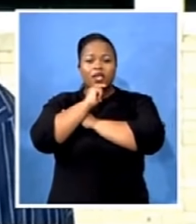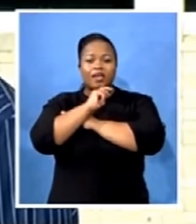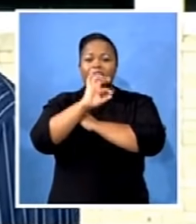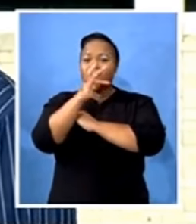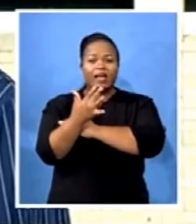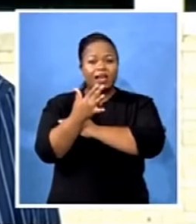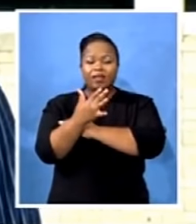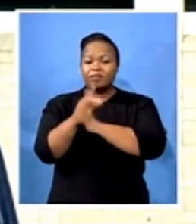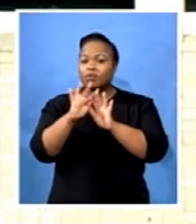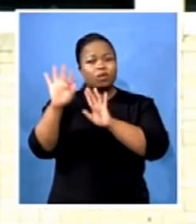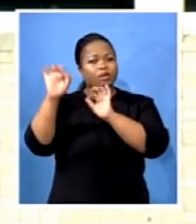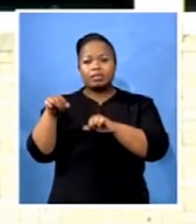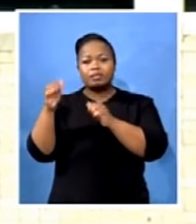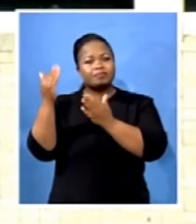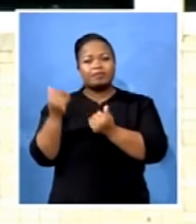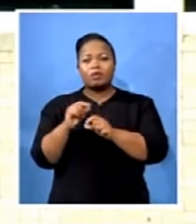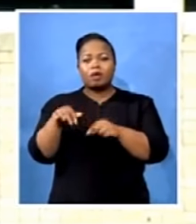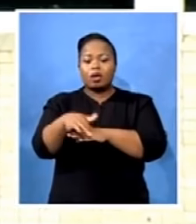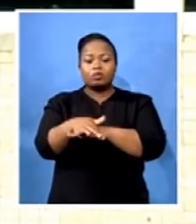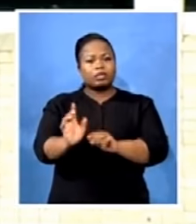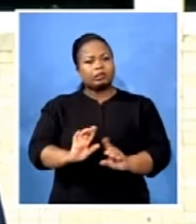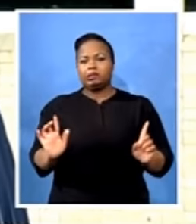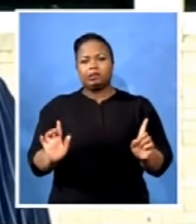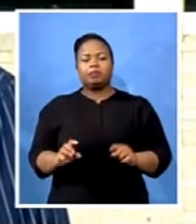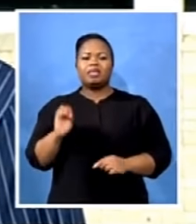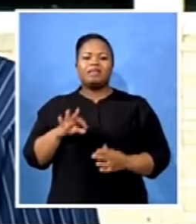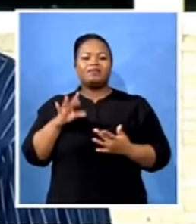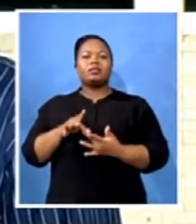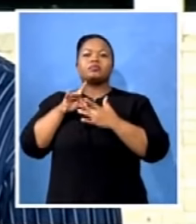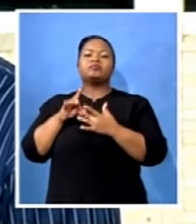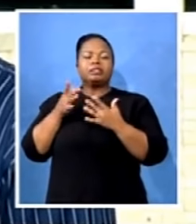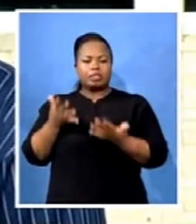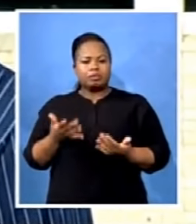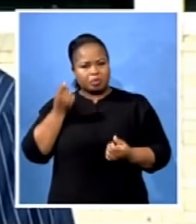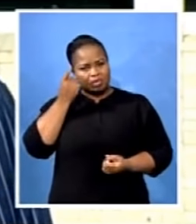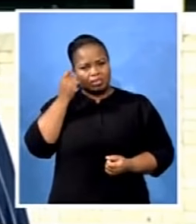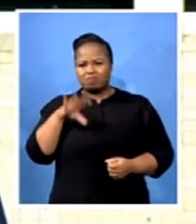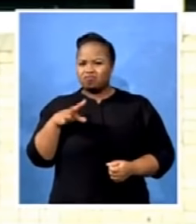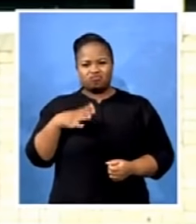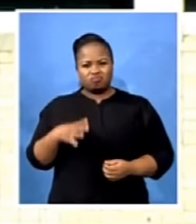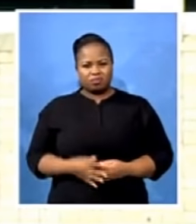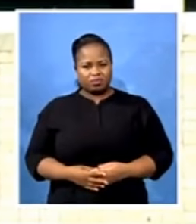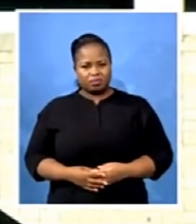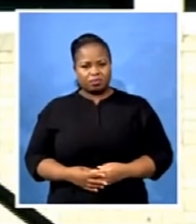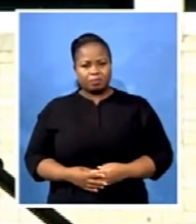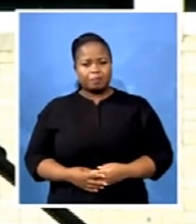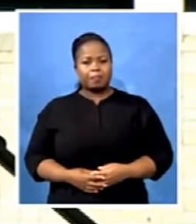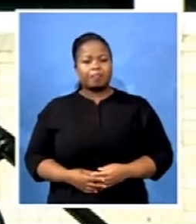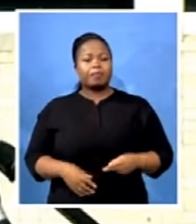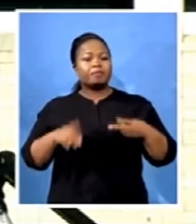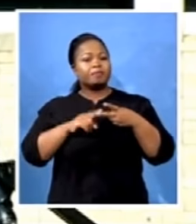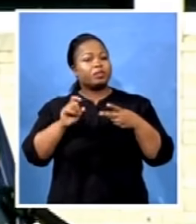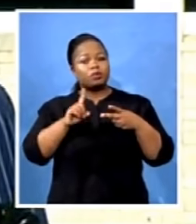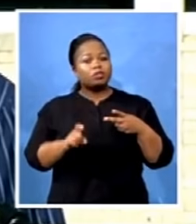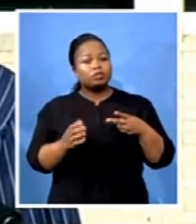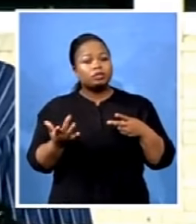if there are exceptions. And that is it. And then the second question was? Structural innovations in the